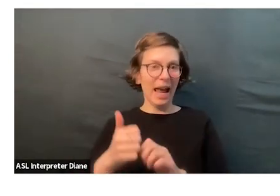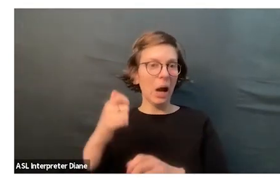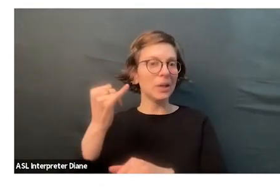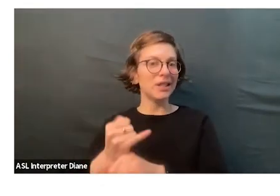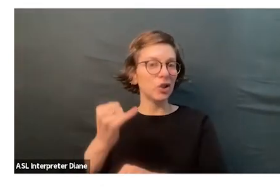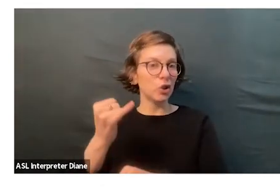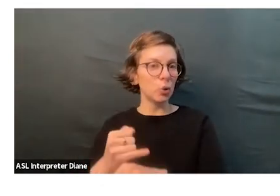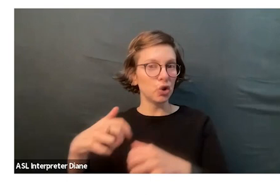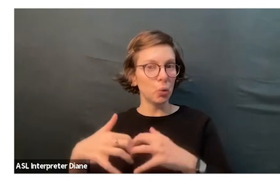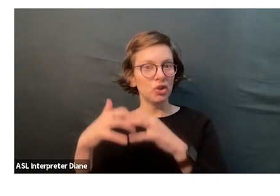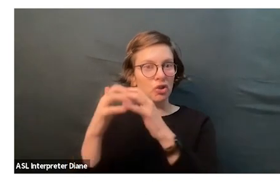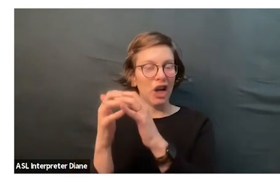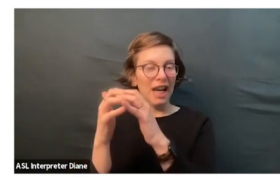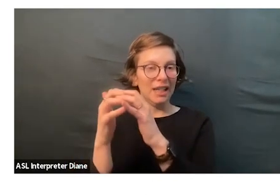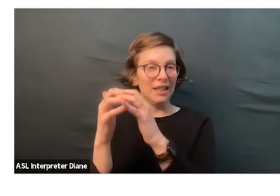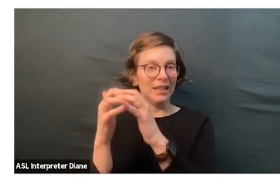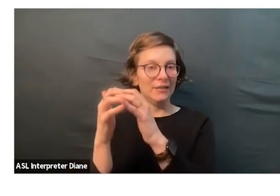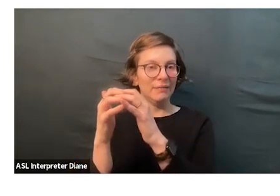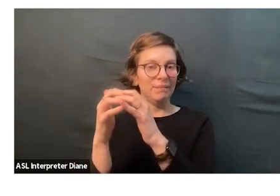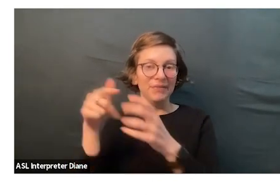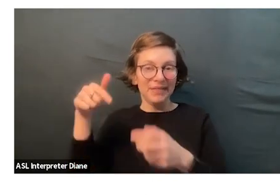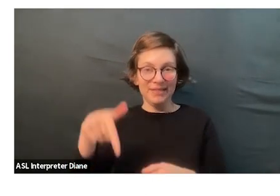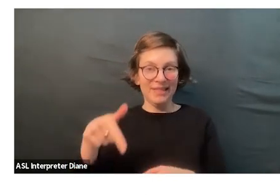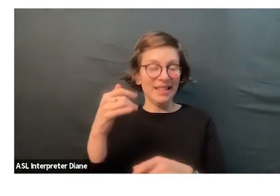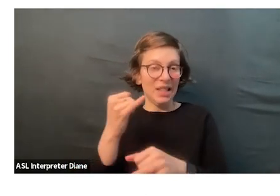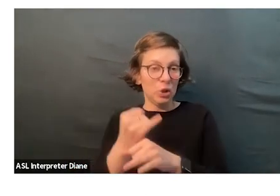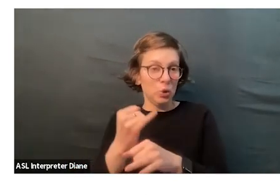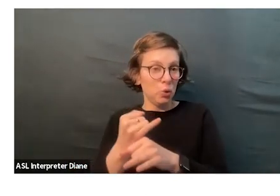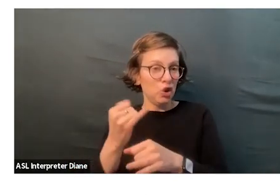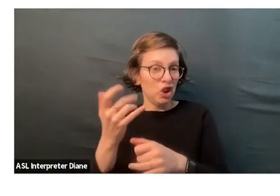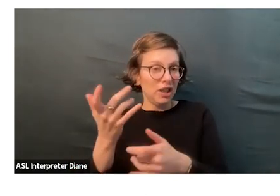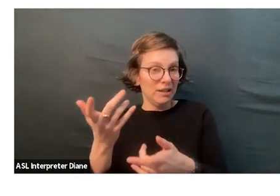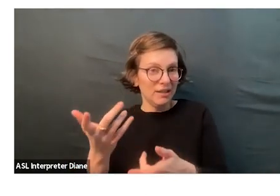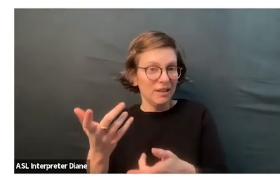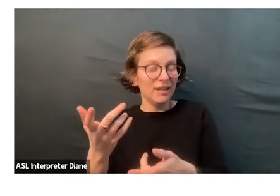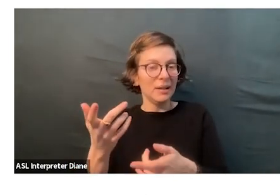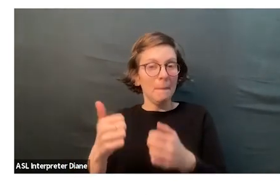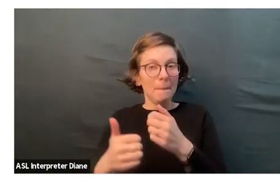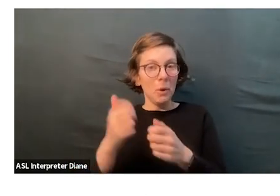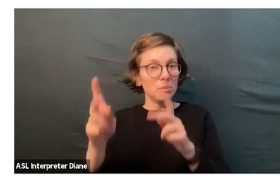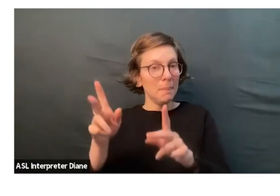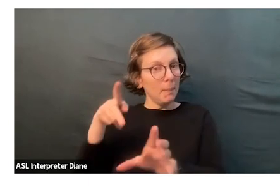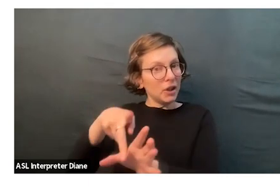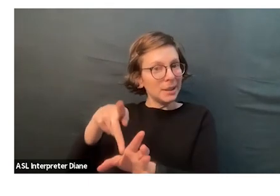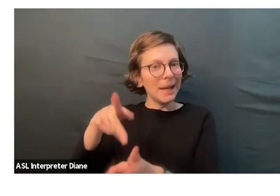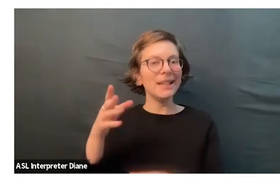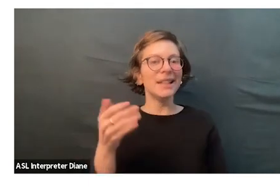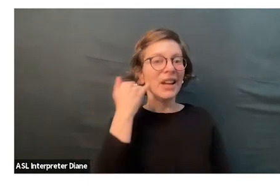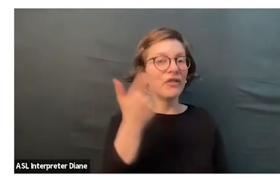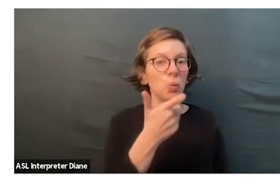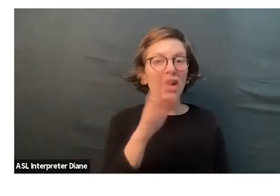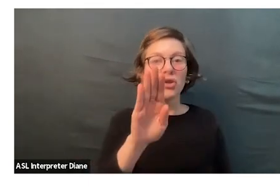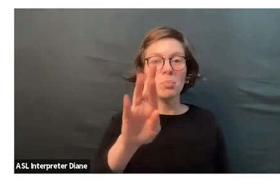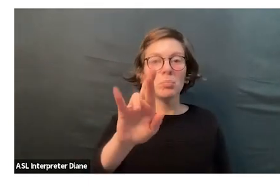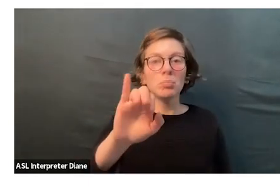would go to Cambridge, Oxford, the Sorbonne, all of these very old and prestigious European universities,